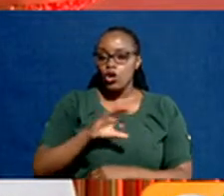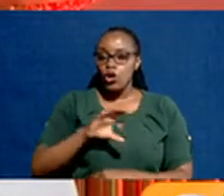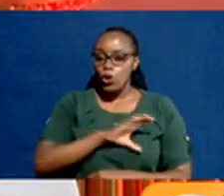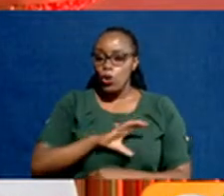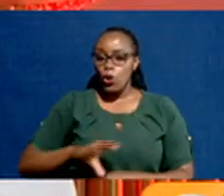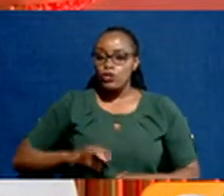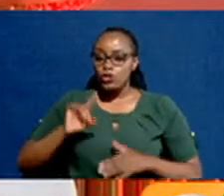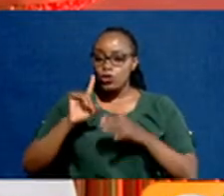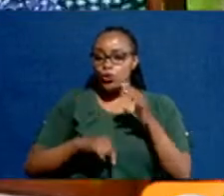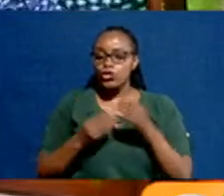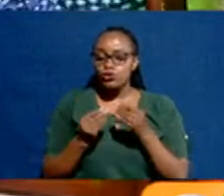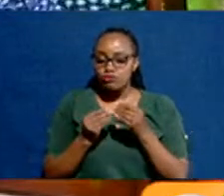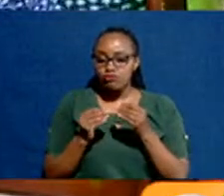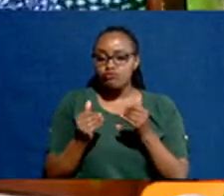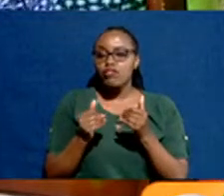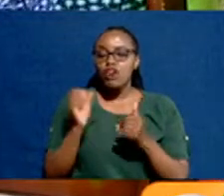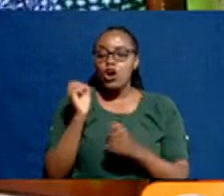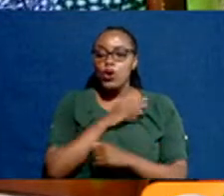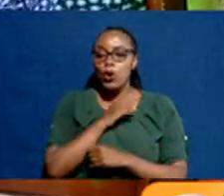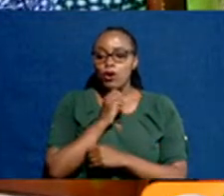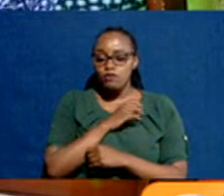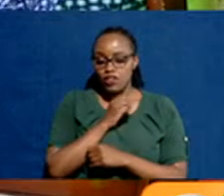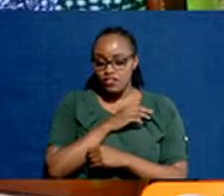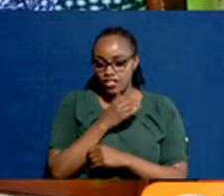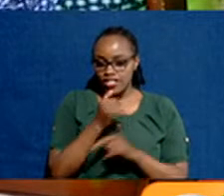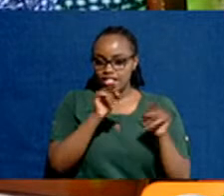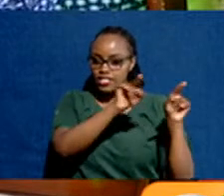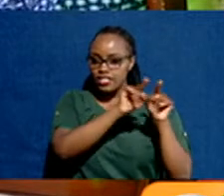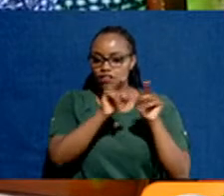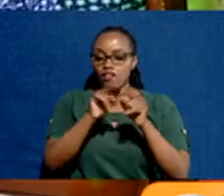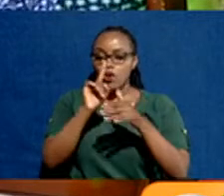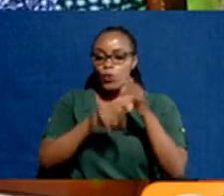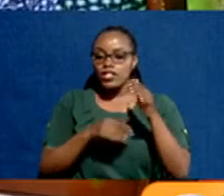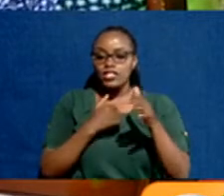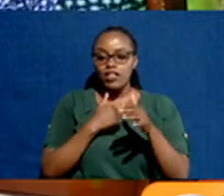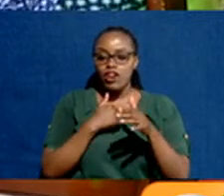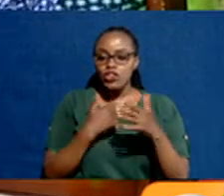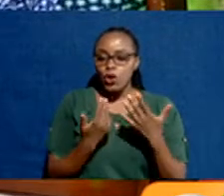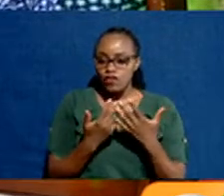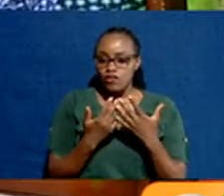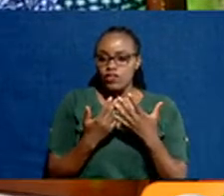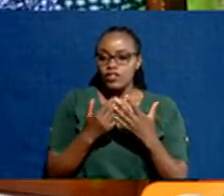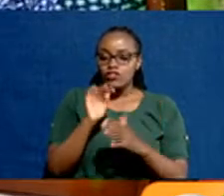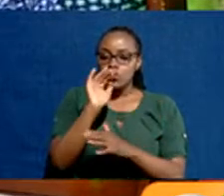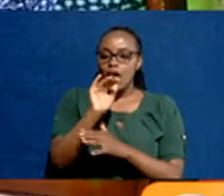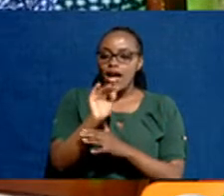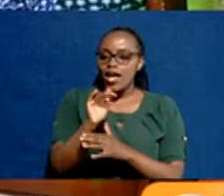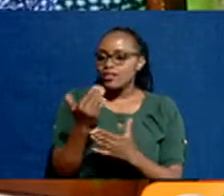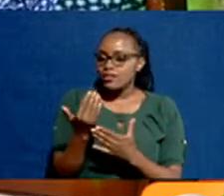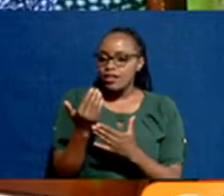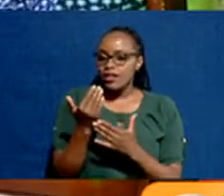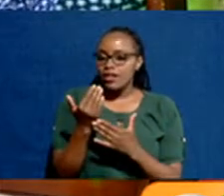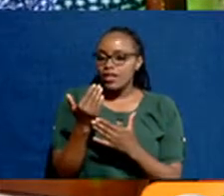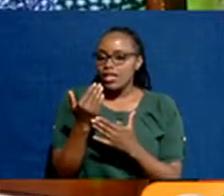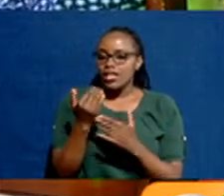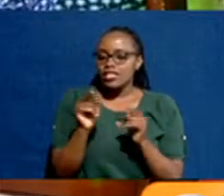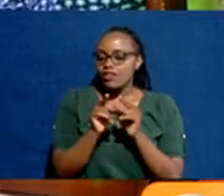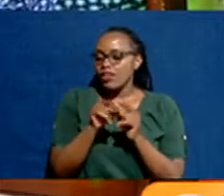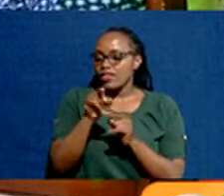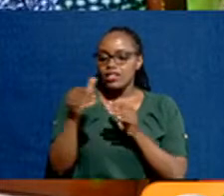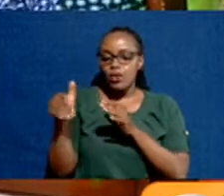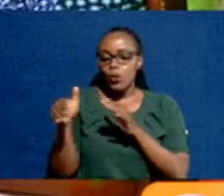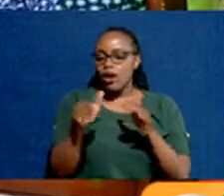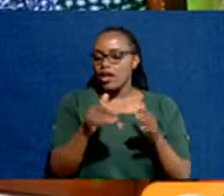handle complaints from the public. You've clearly stated that you are not going to seek redress through such